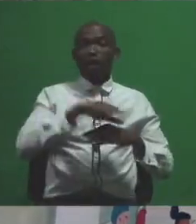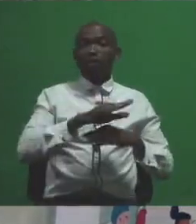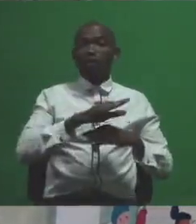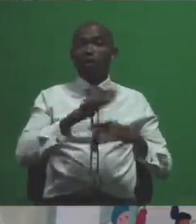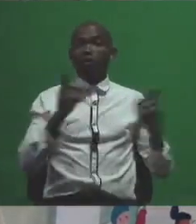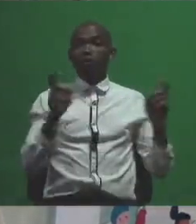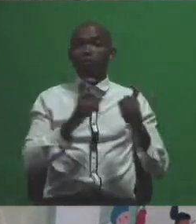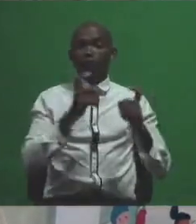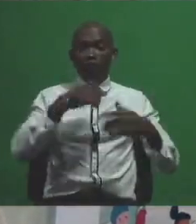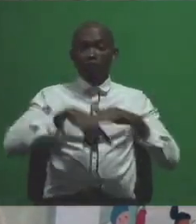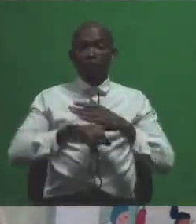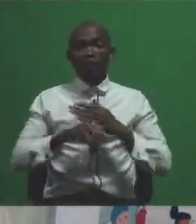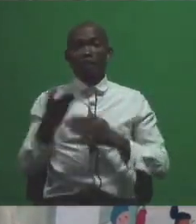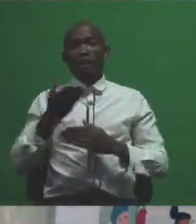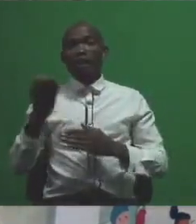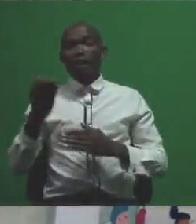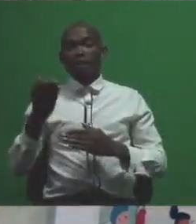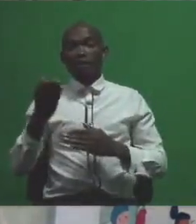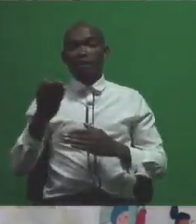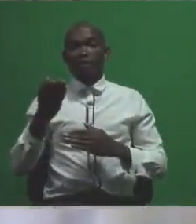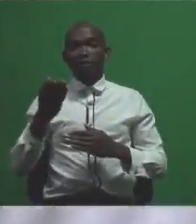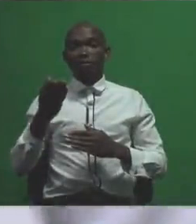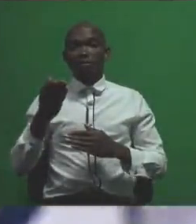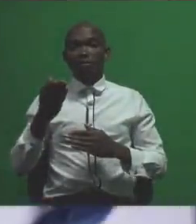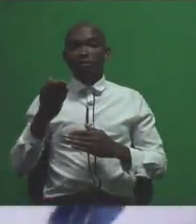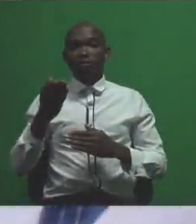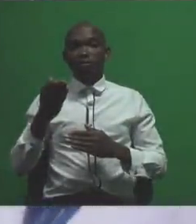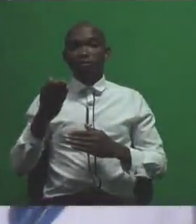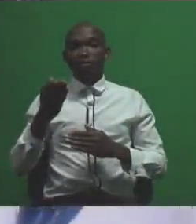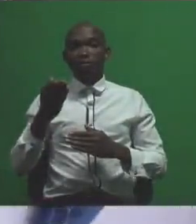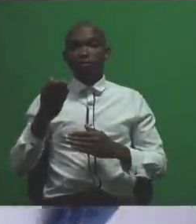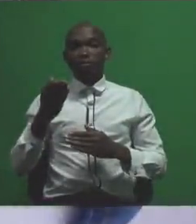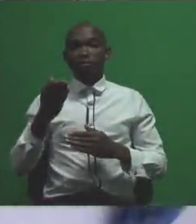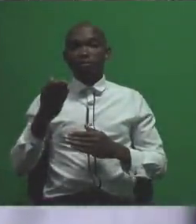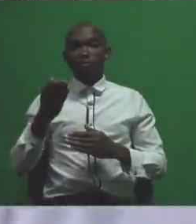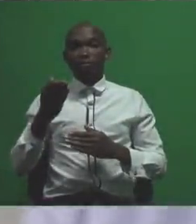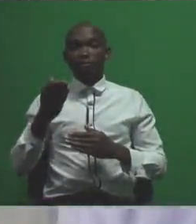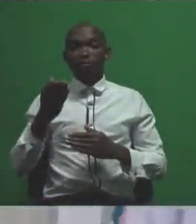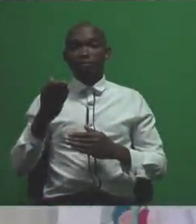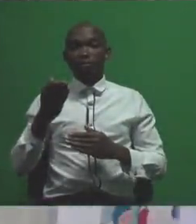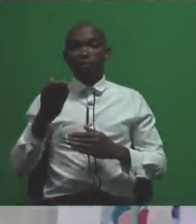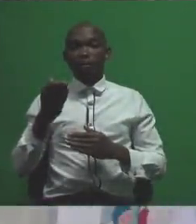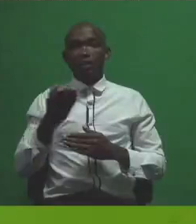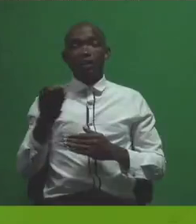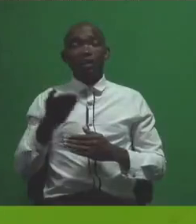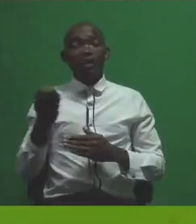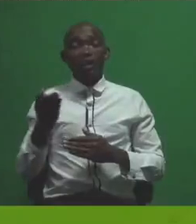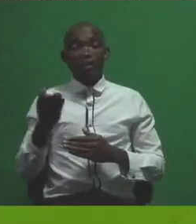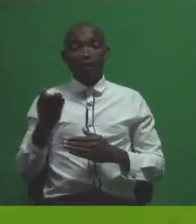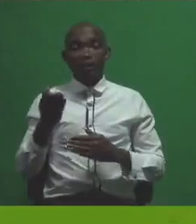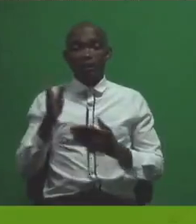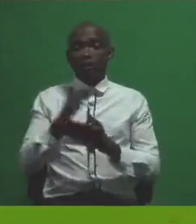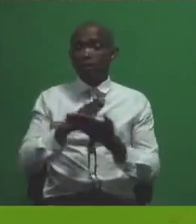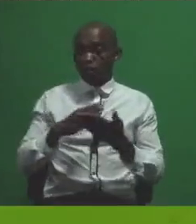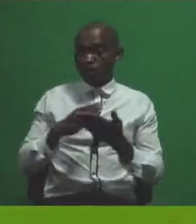to meet on other session. Remember, today we learn about laboratory technique and